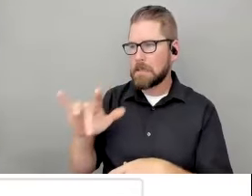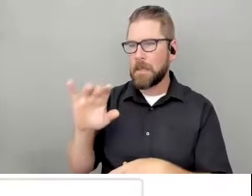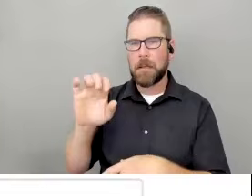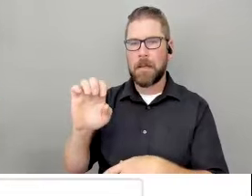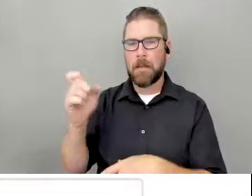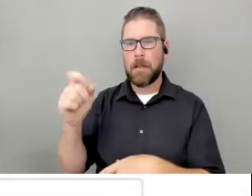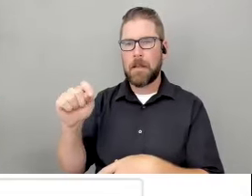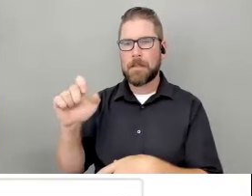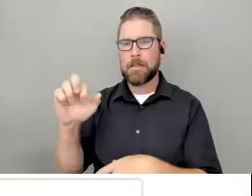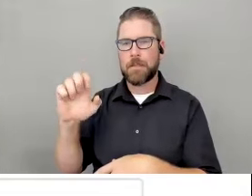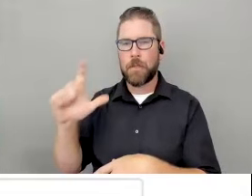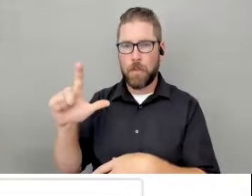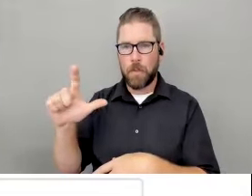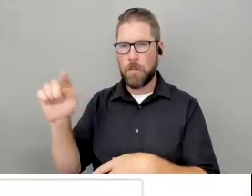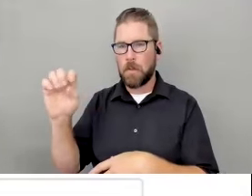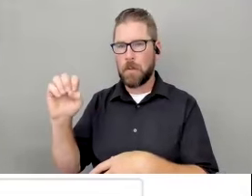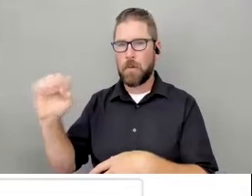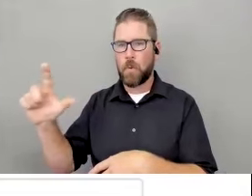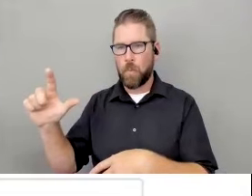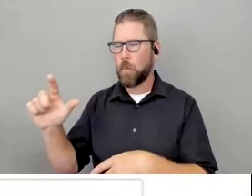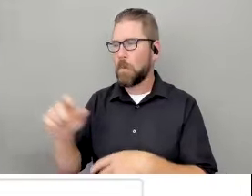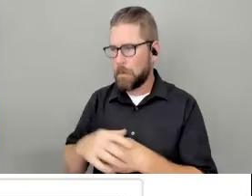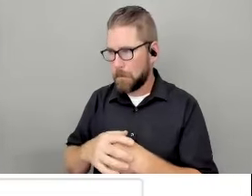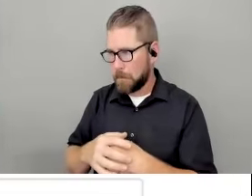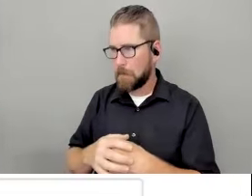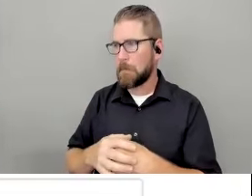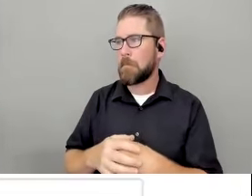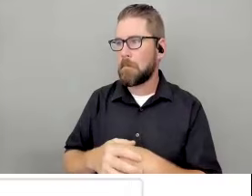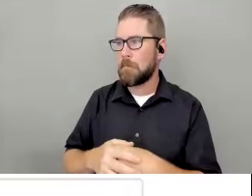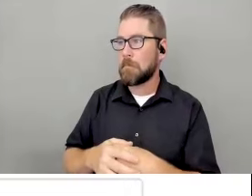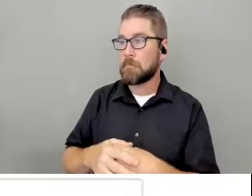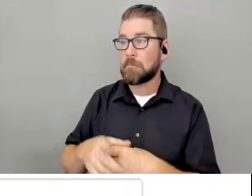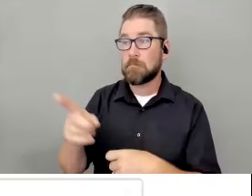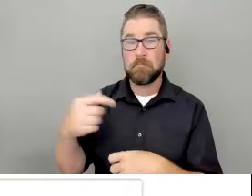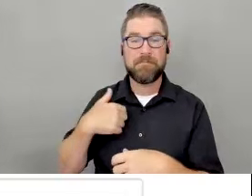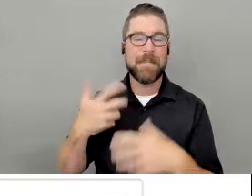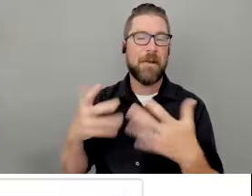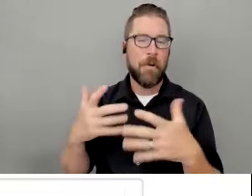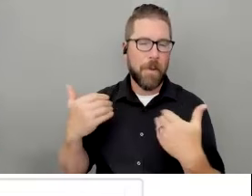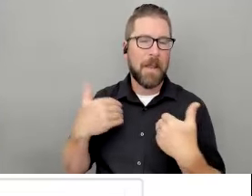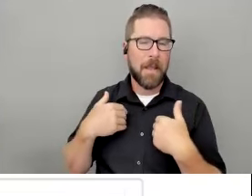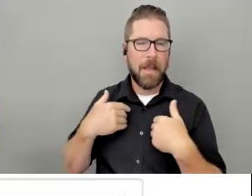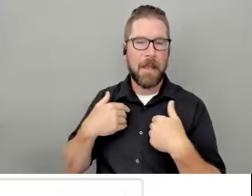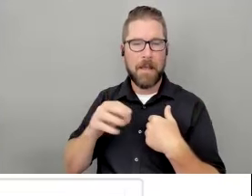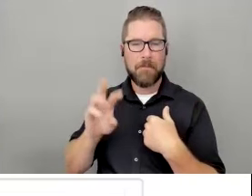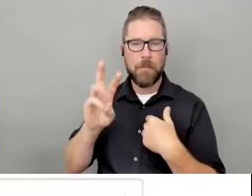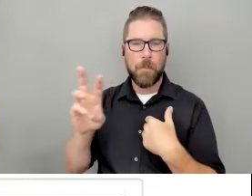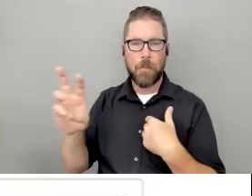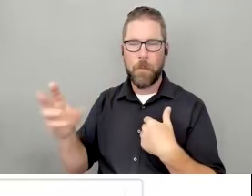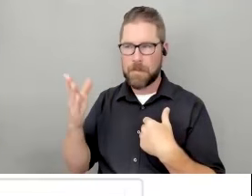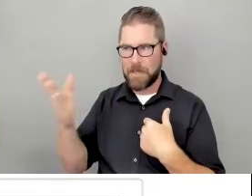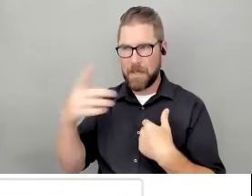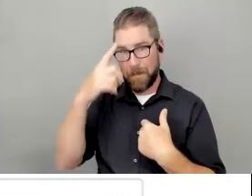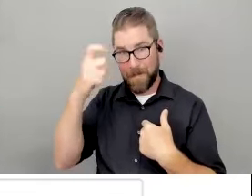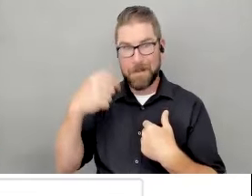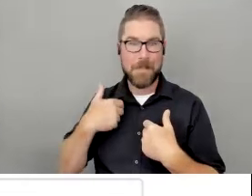tool. And in that area, you see I already have a Play Pause It website listed there because I've already been playing with